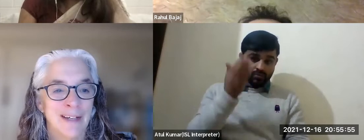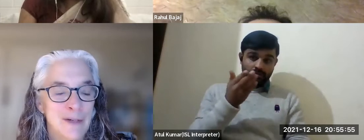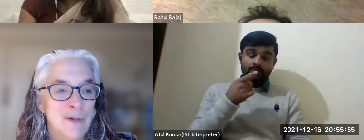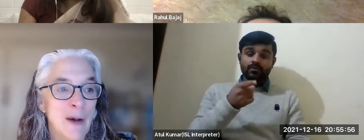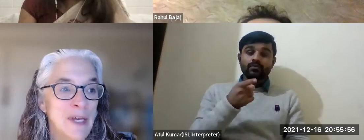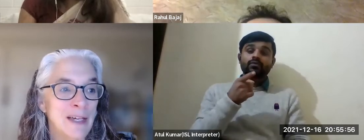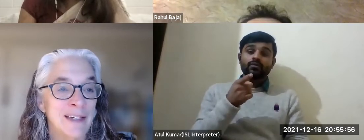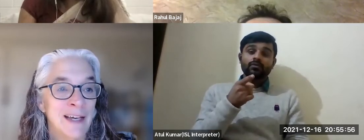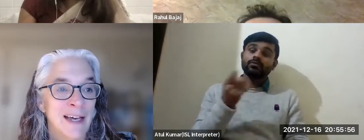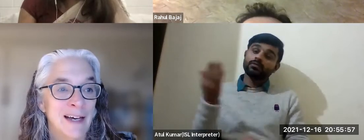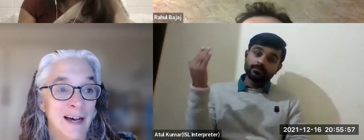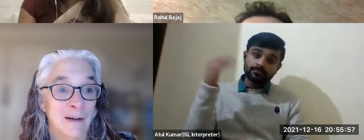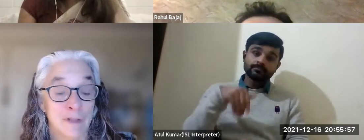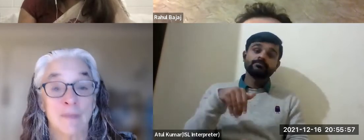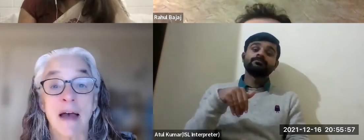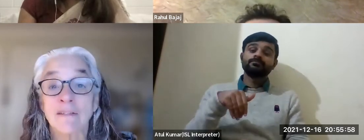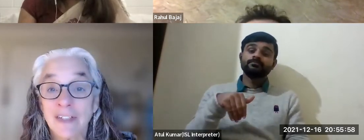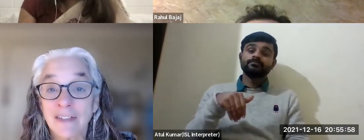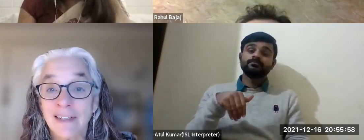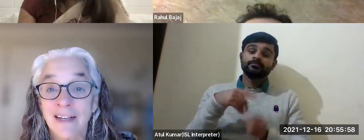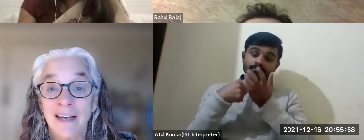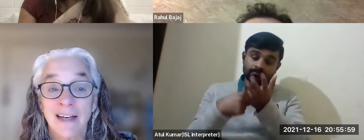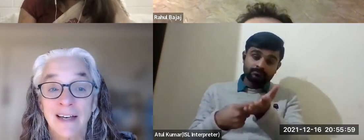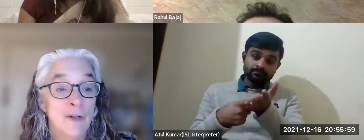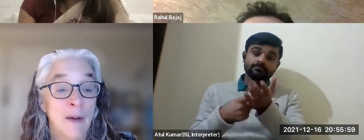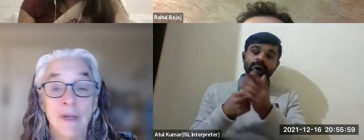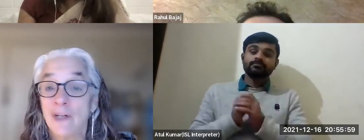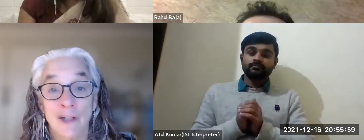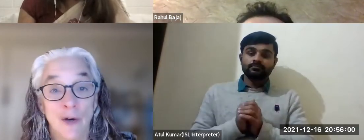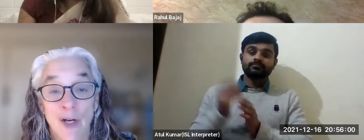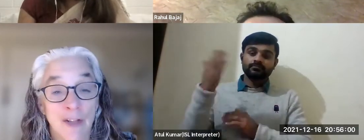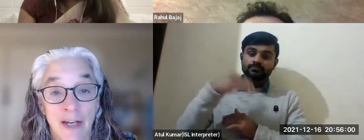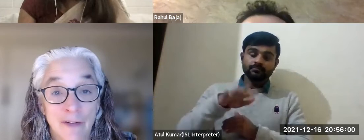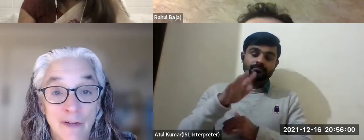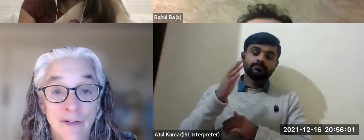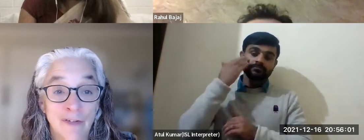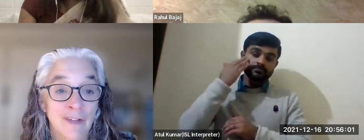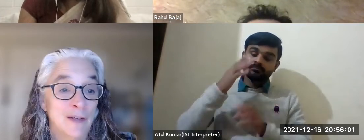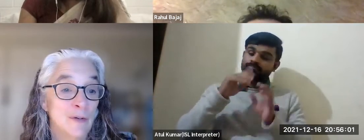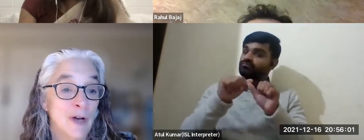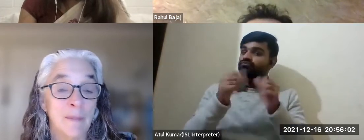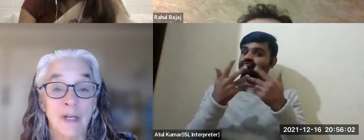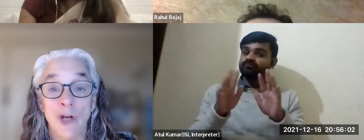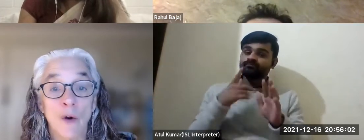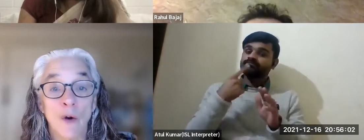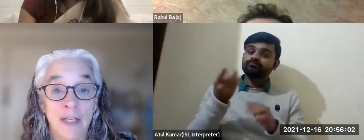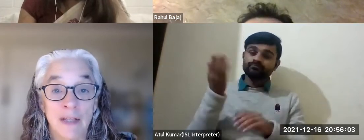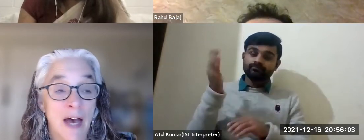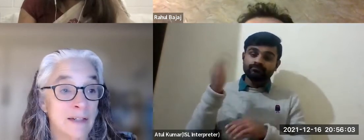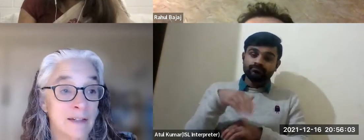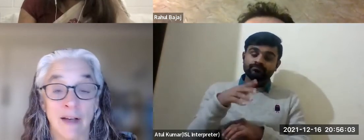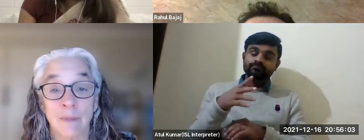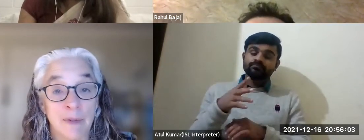you come in respectful, you come in not knowing all the answers, you come in